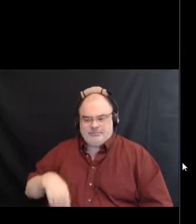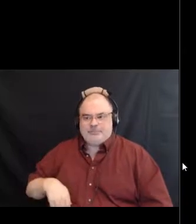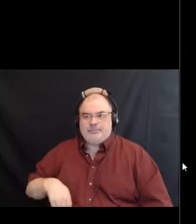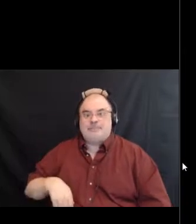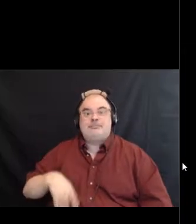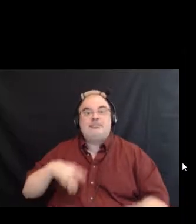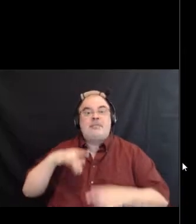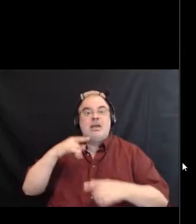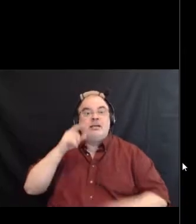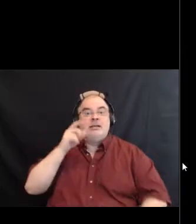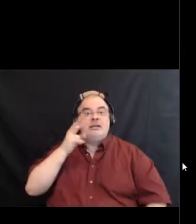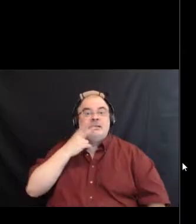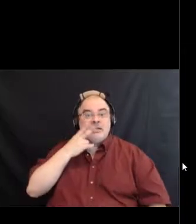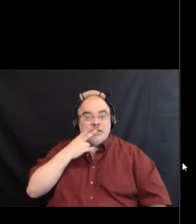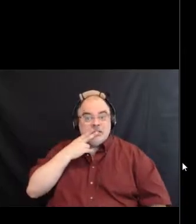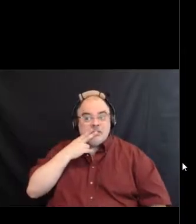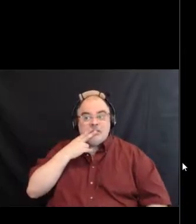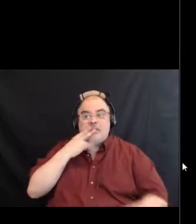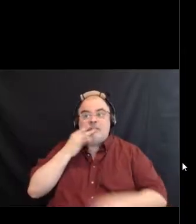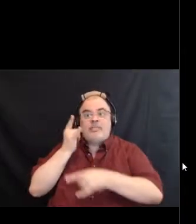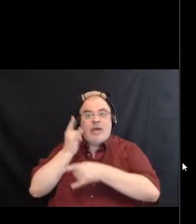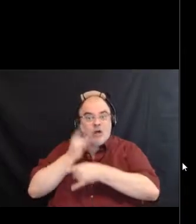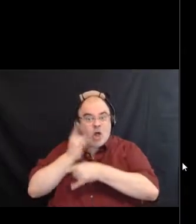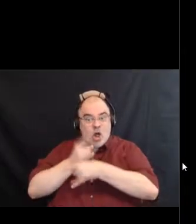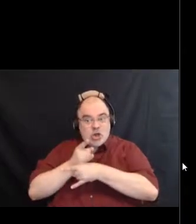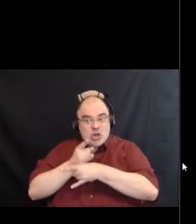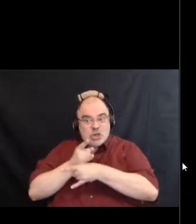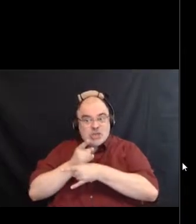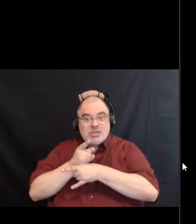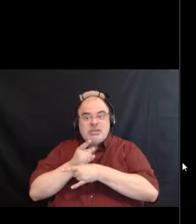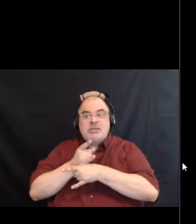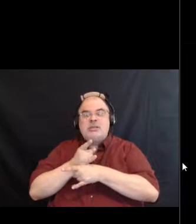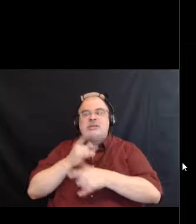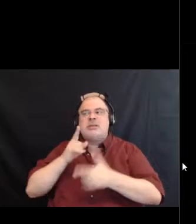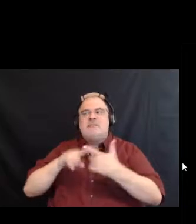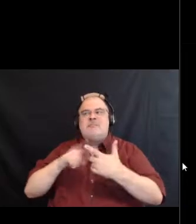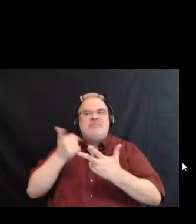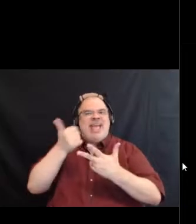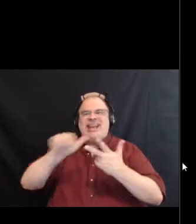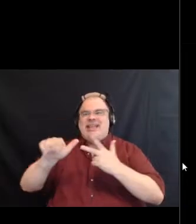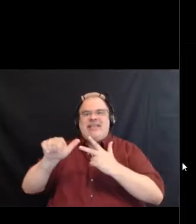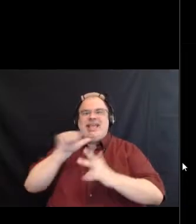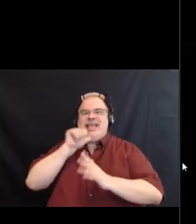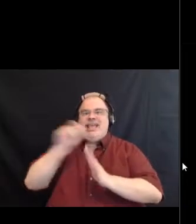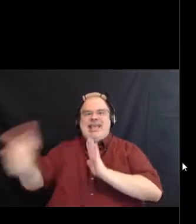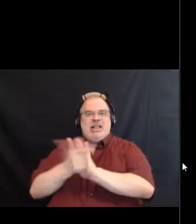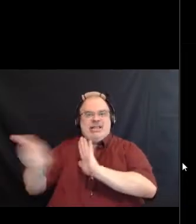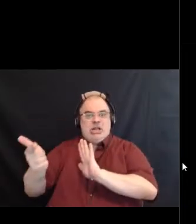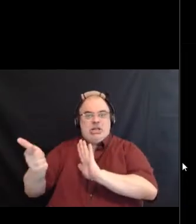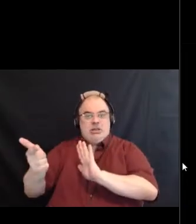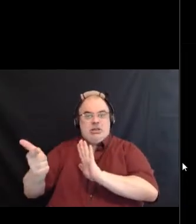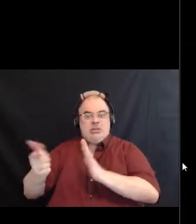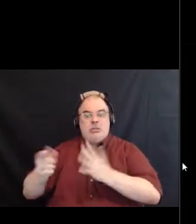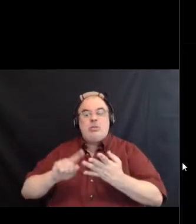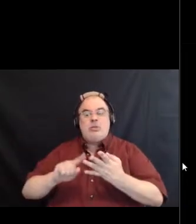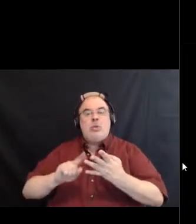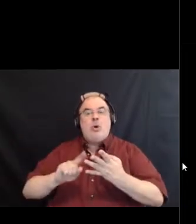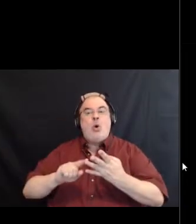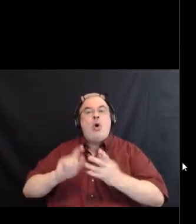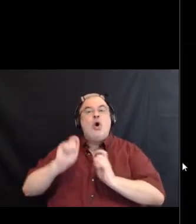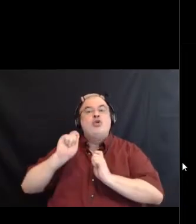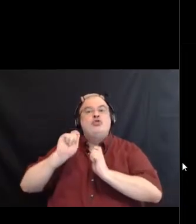cigarettes, alcohol, anything illegal, or even giving the money away probably would not be considered